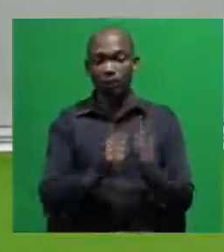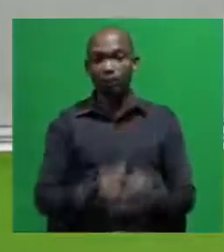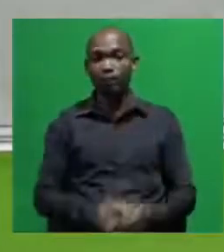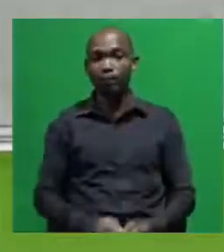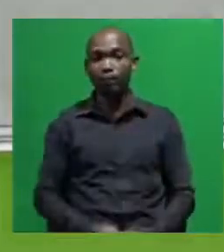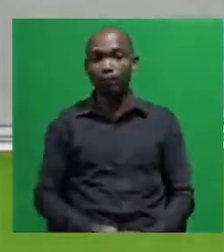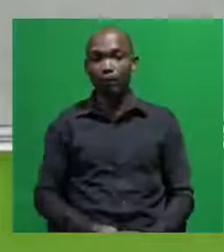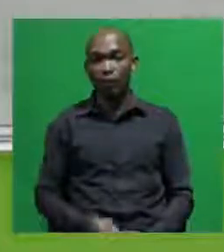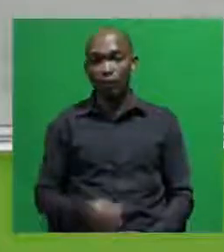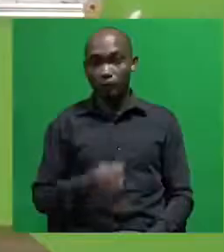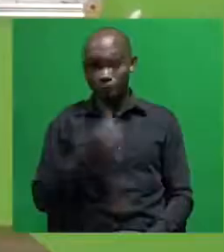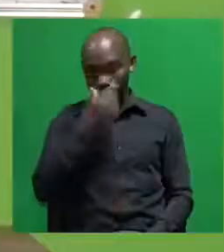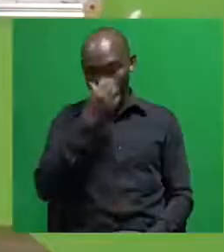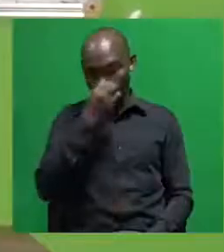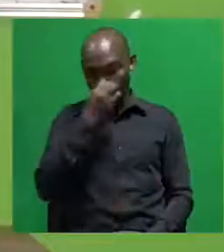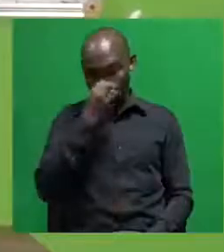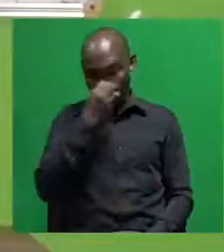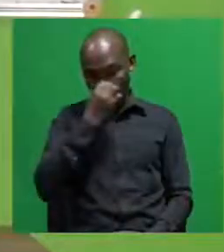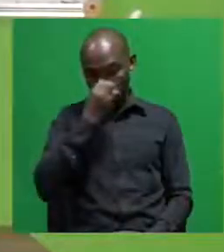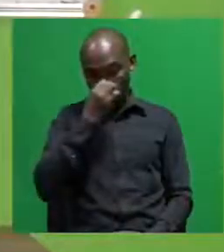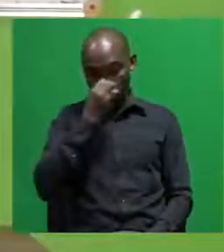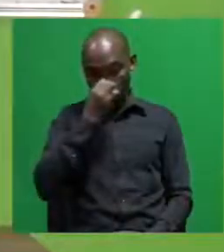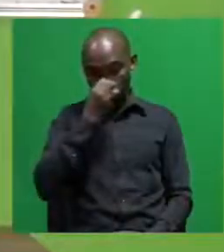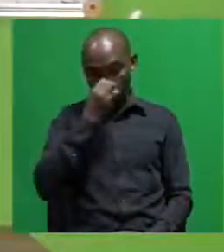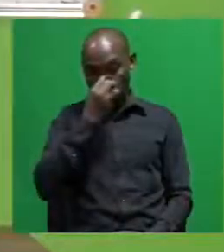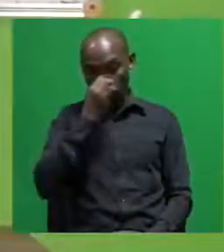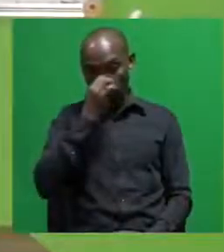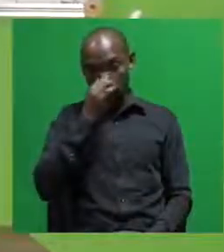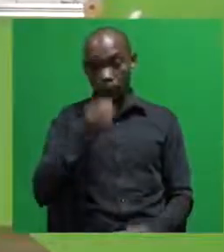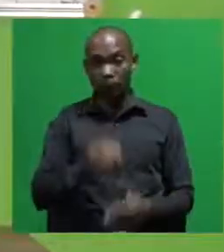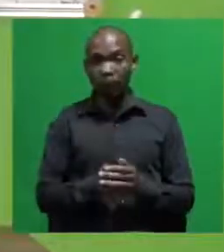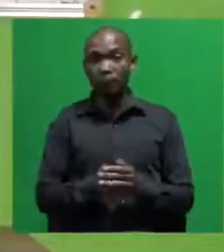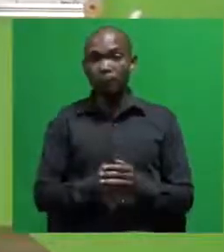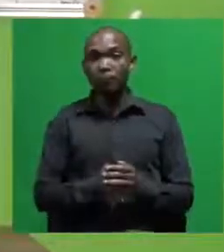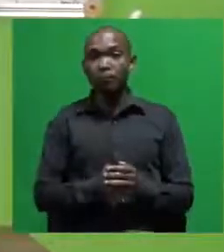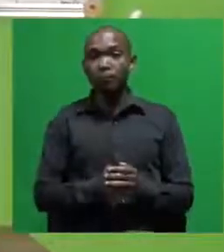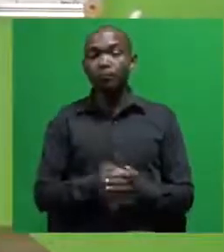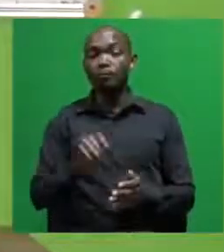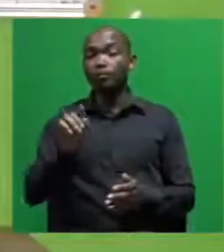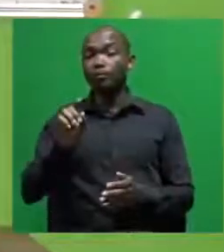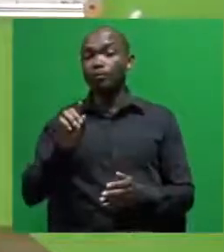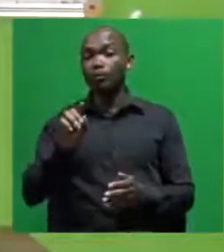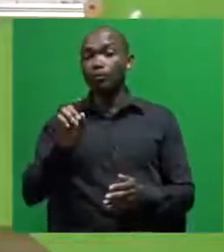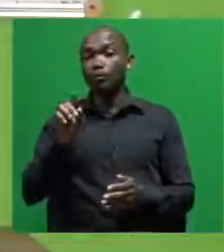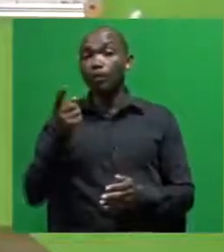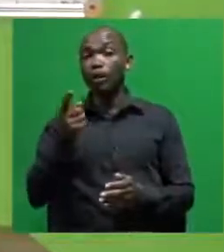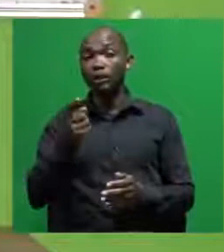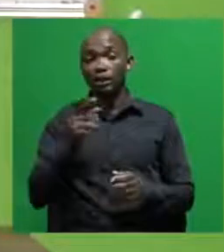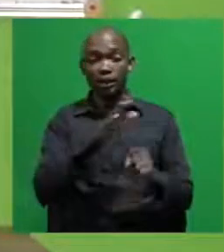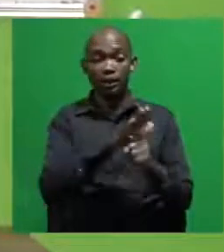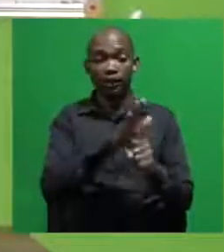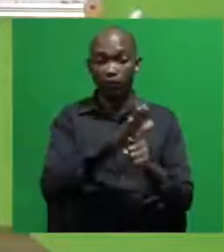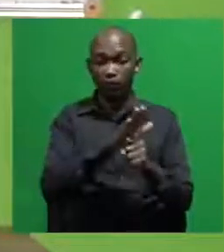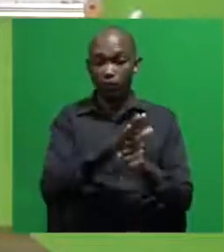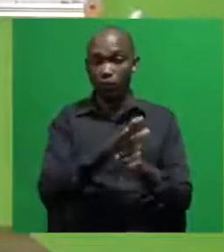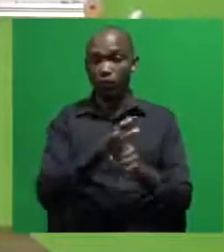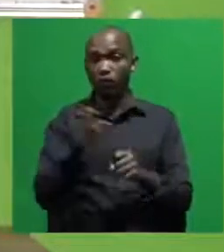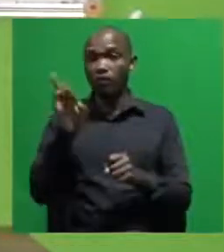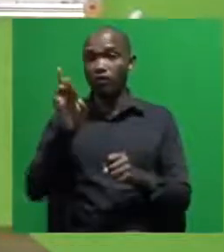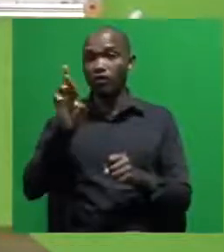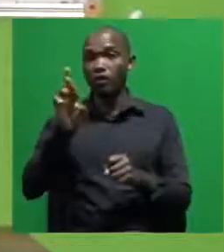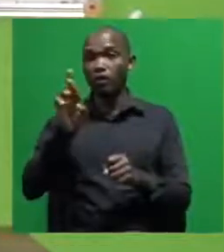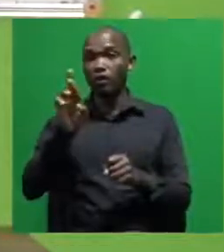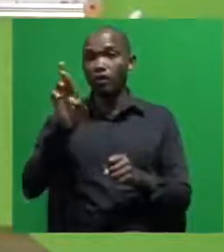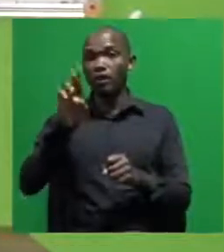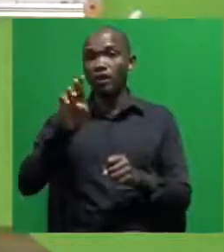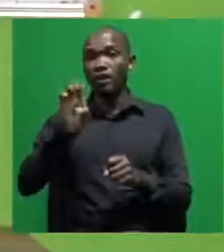you. Who will start? What is the volume for the rectangular object? What